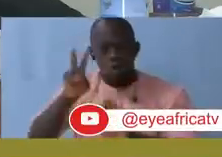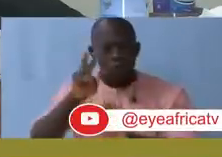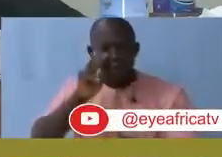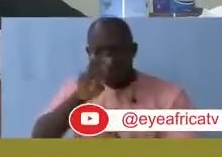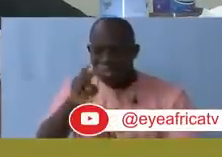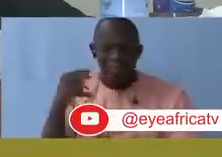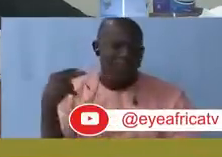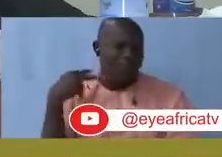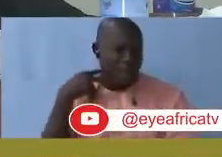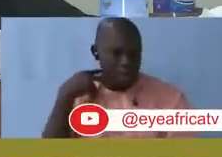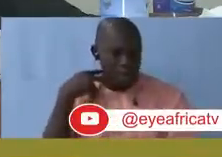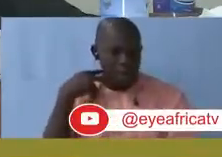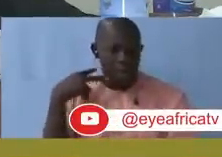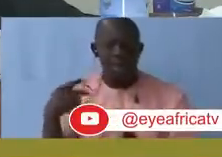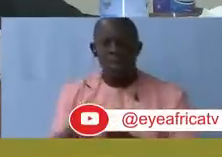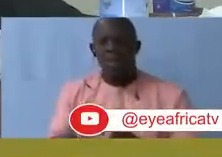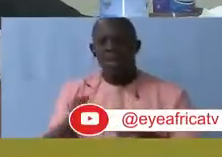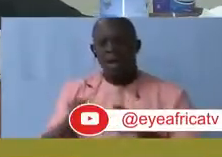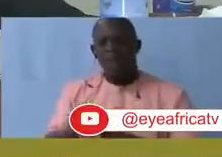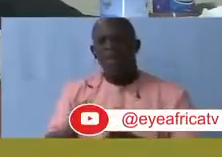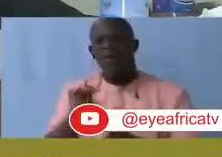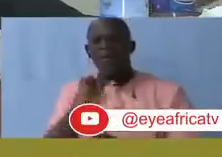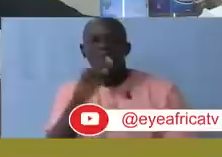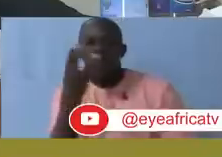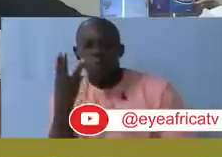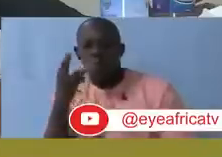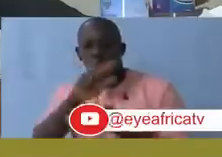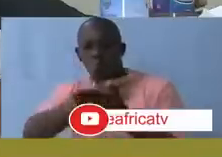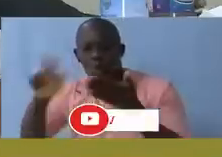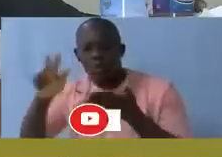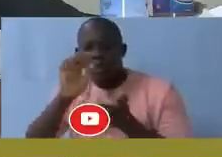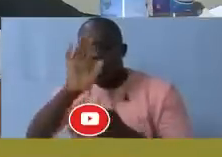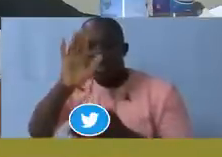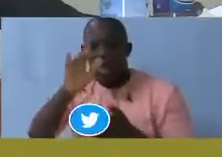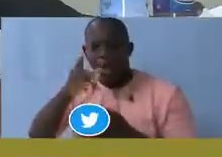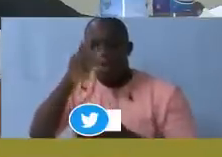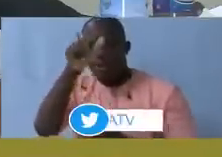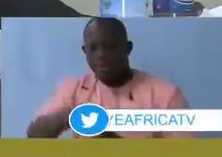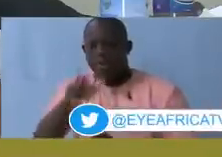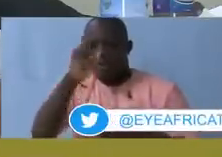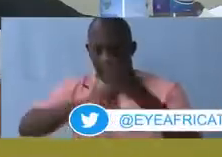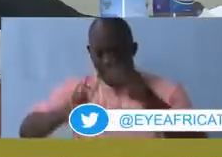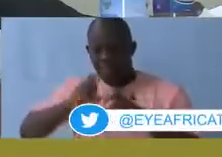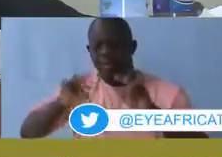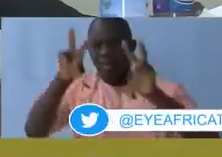all right, few weeks later that person is tested again.